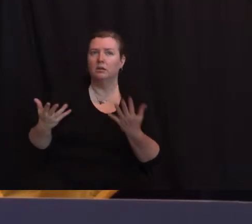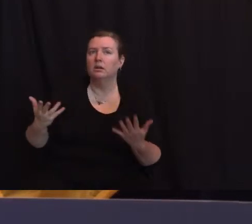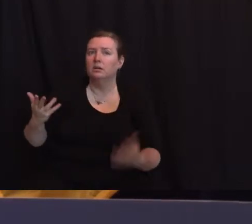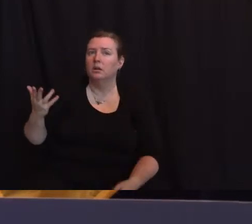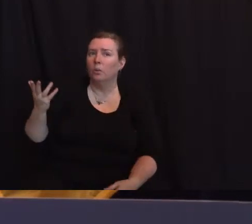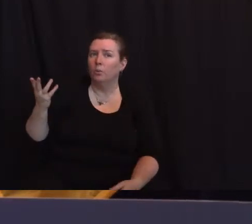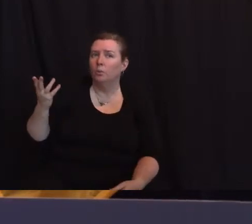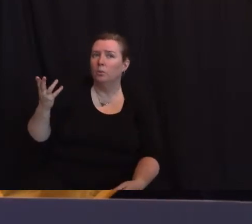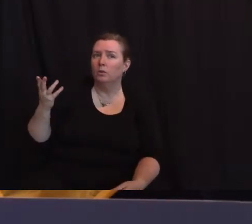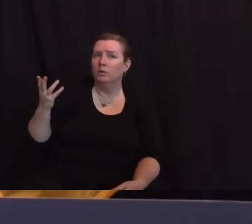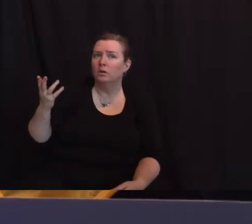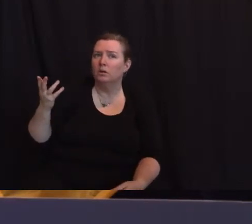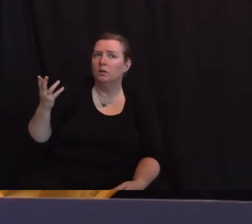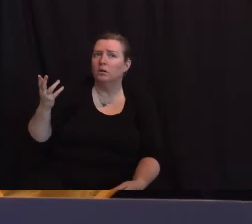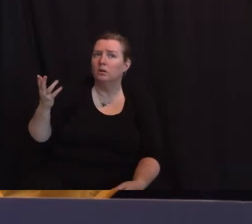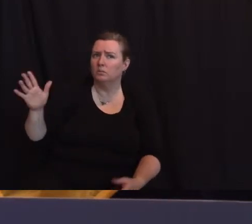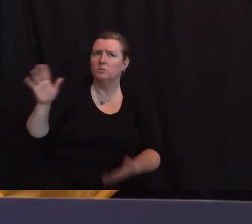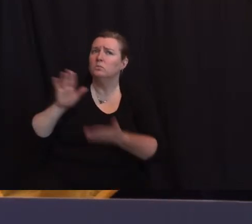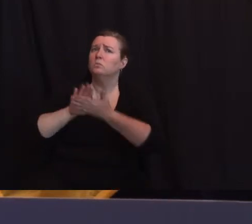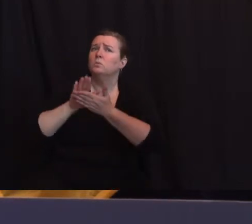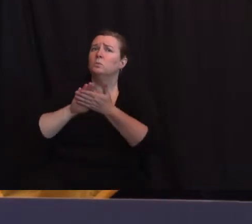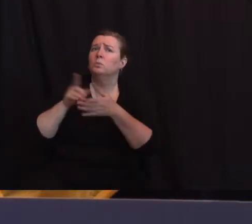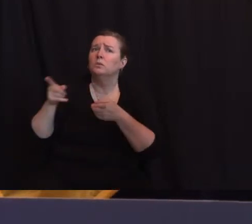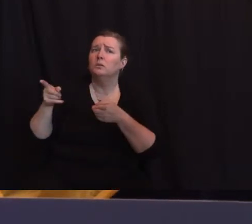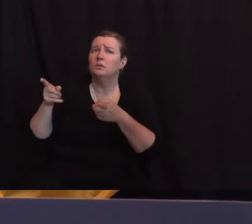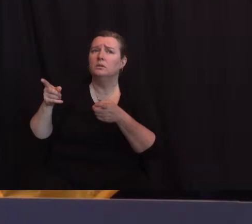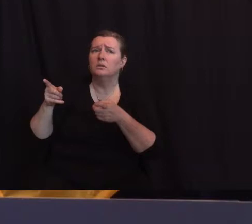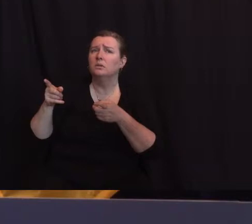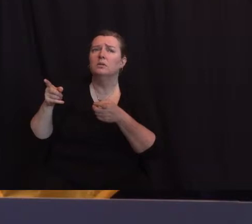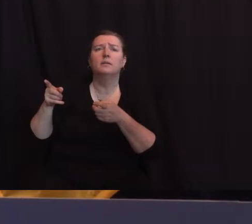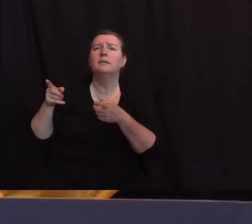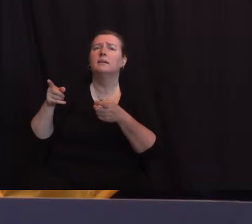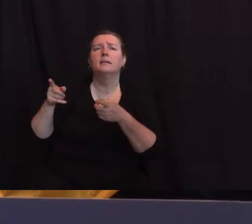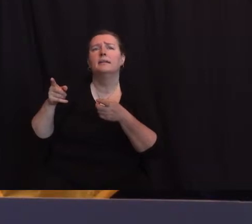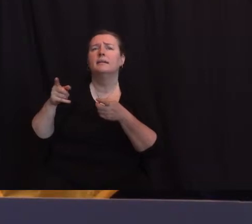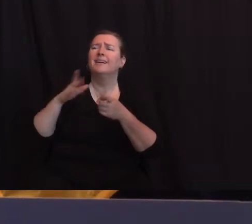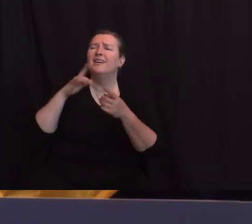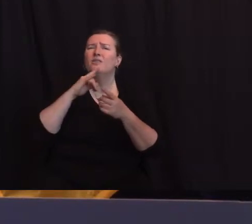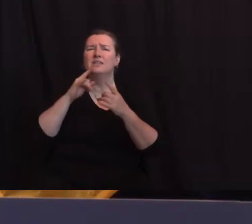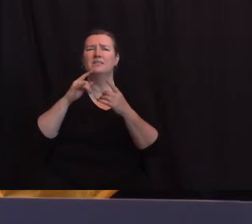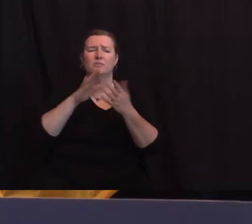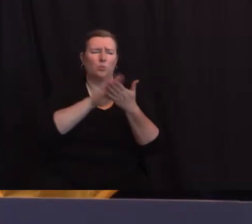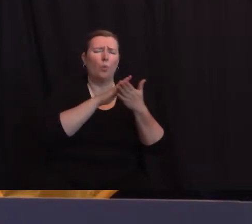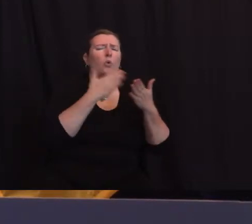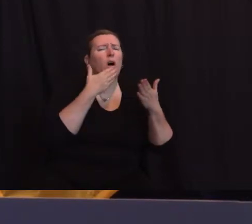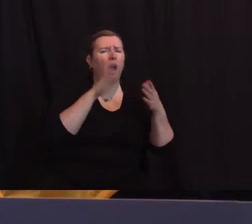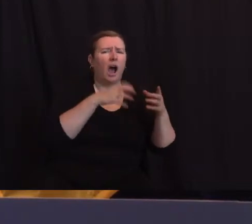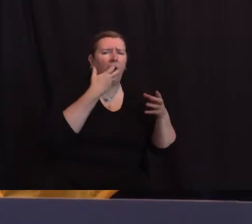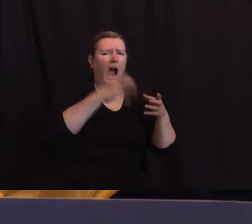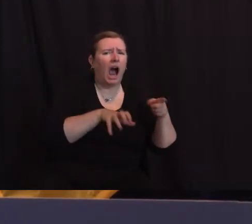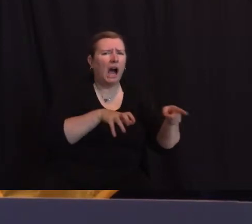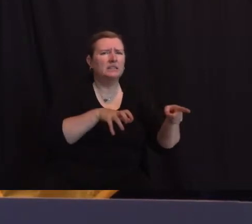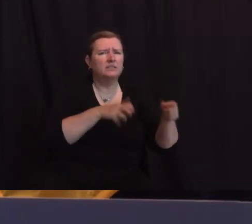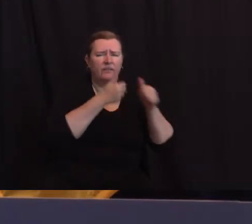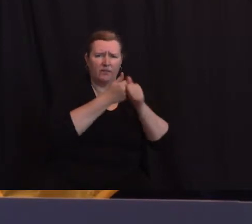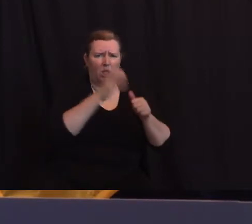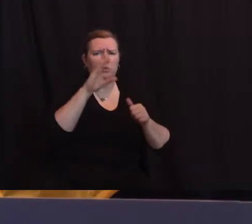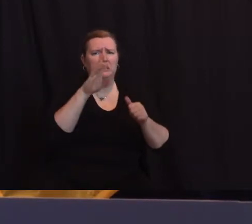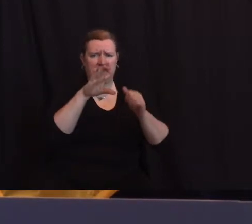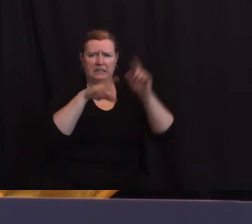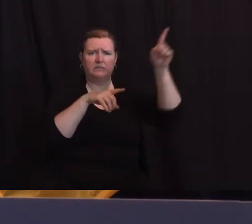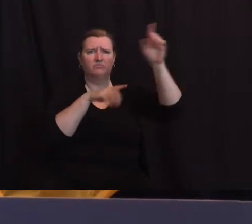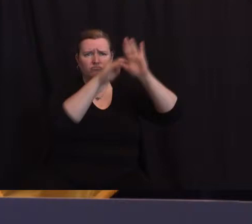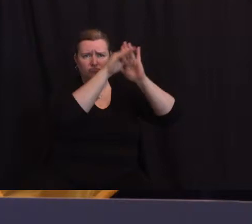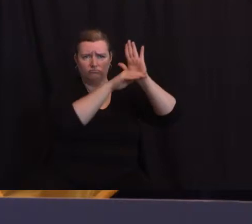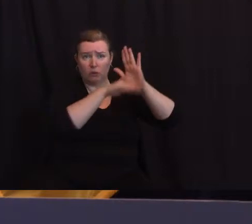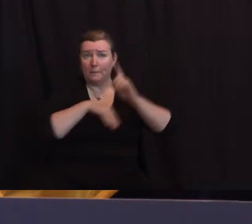it's gotten a little bit hot. We follow the CDC guideline. Secondly, as Judy intimated a minute ago,